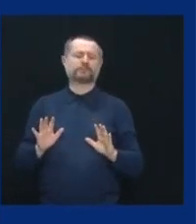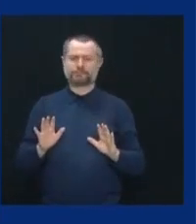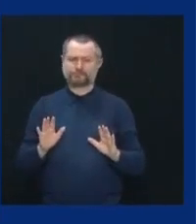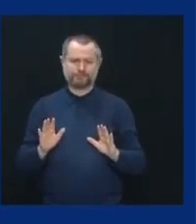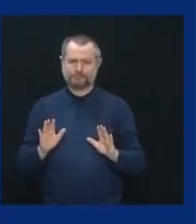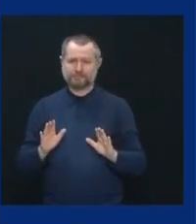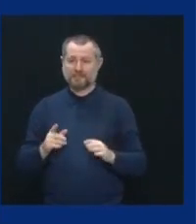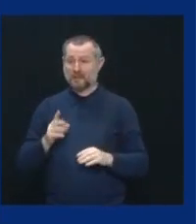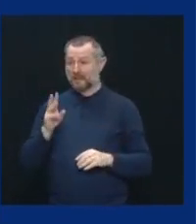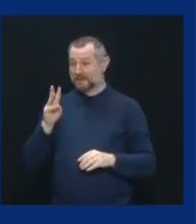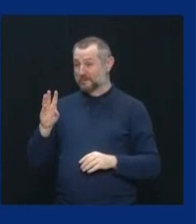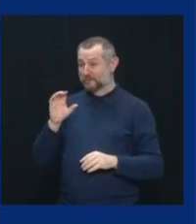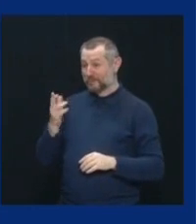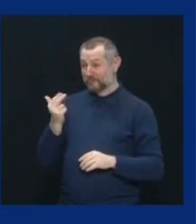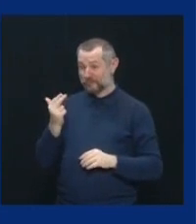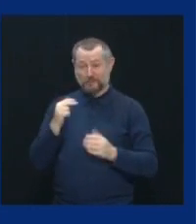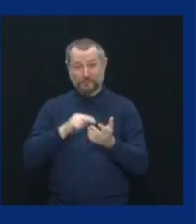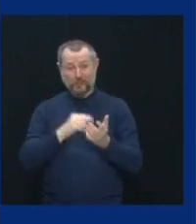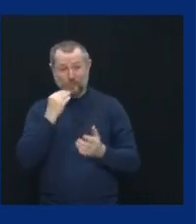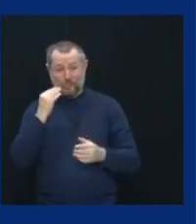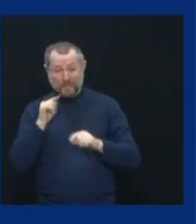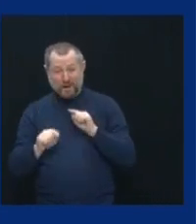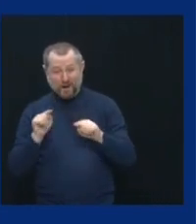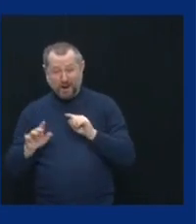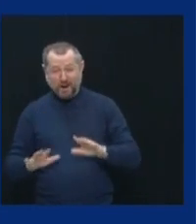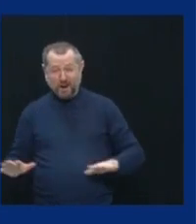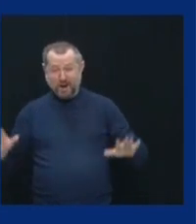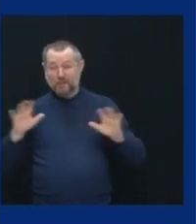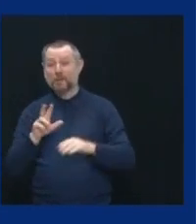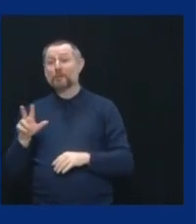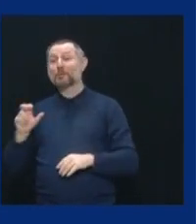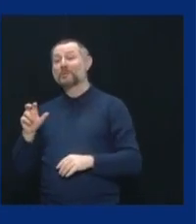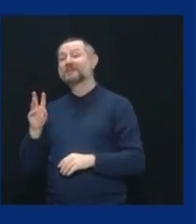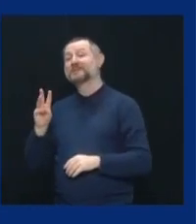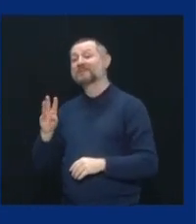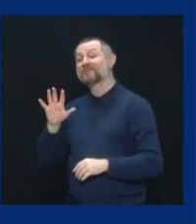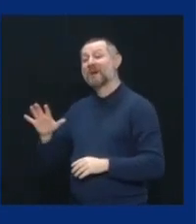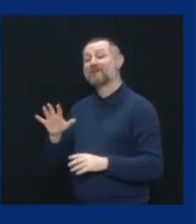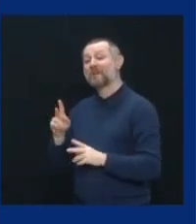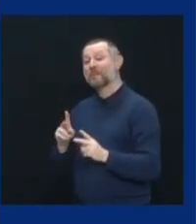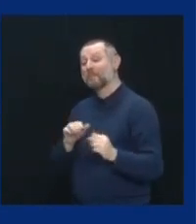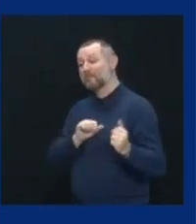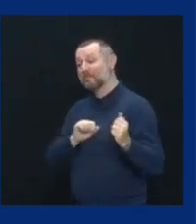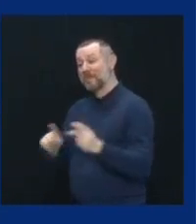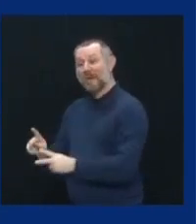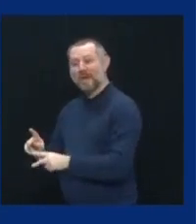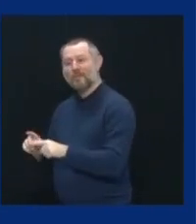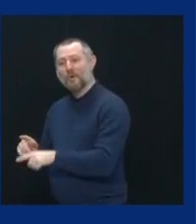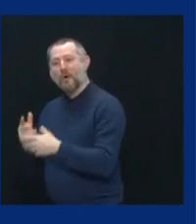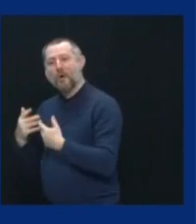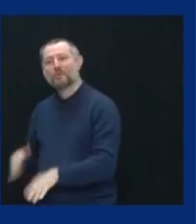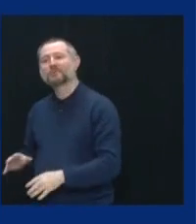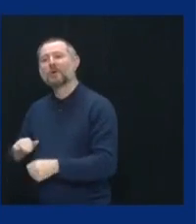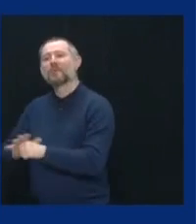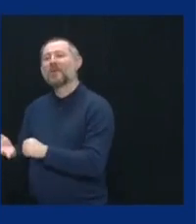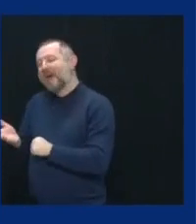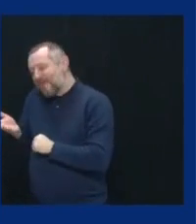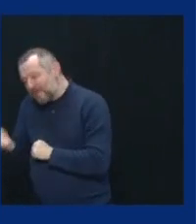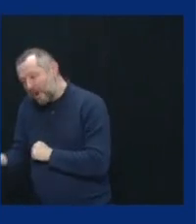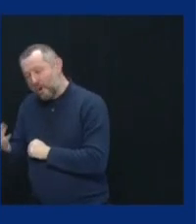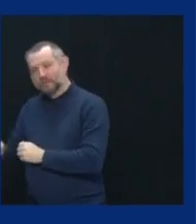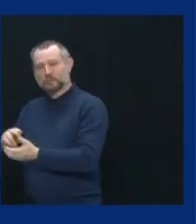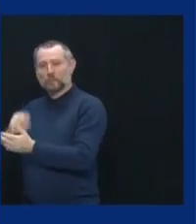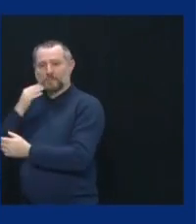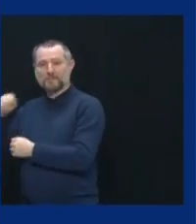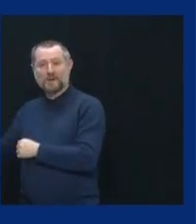613 nursing homes, 365 people went back. 98% of them have COVID already. Well, we made the nursing homes take